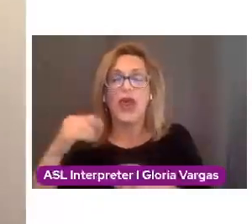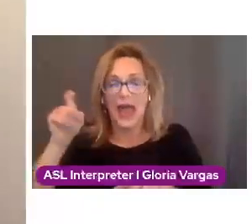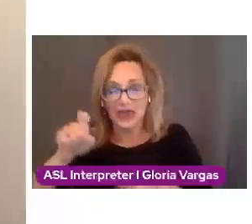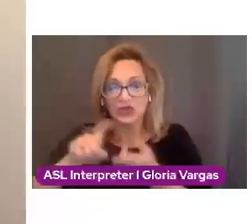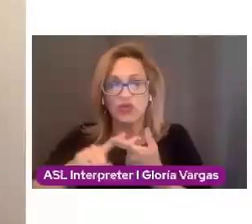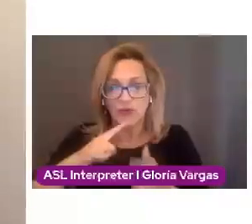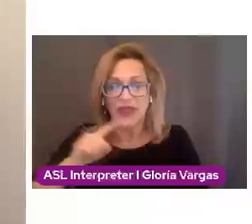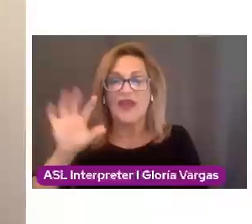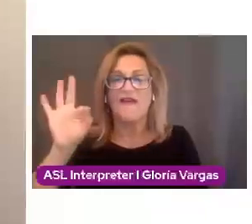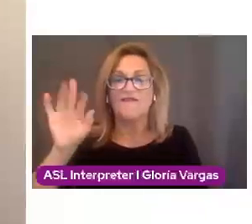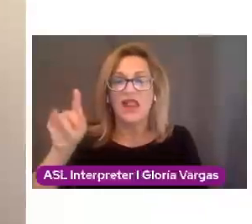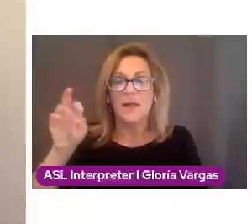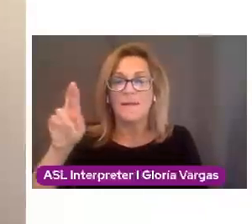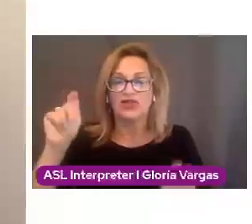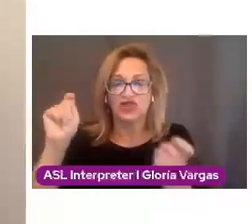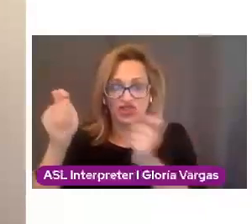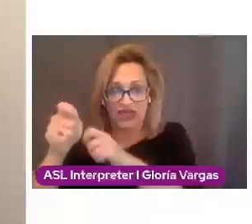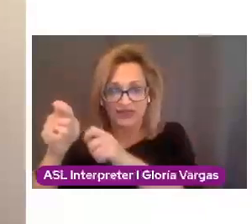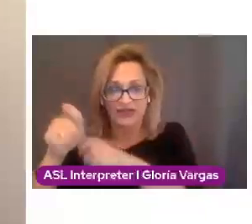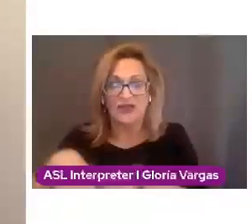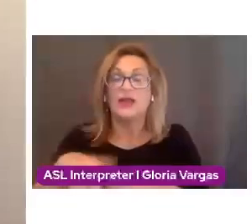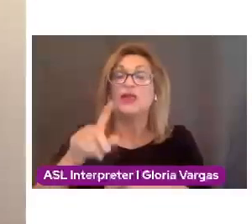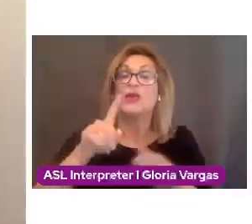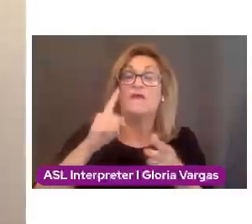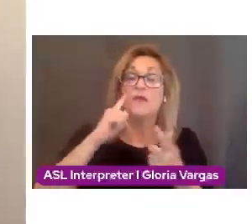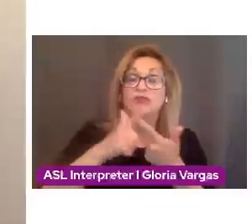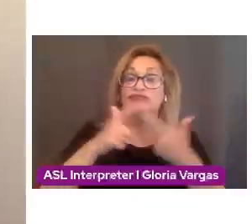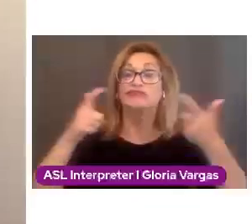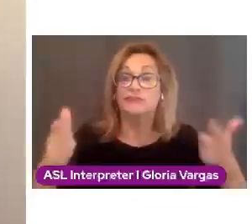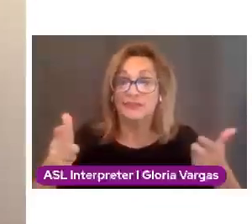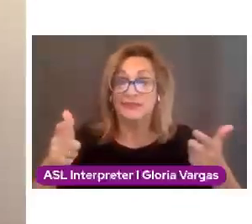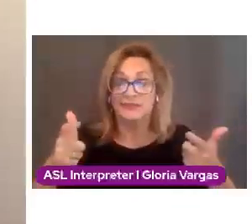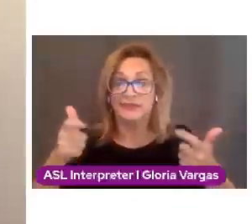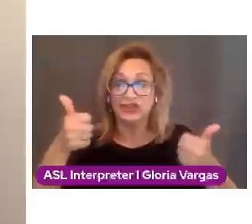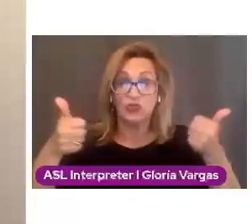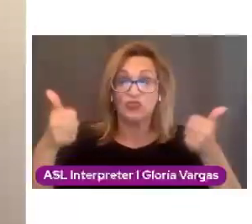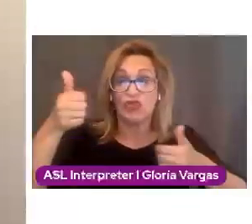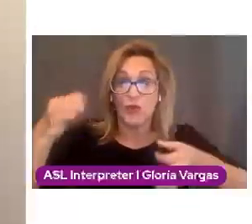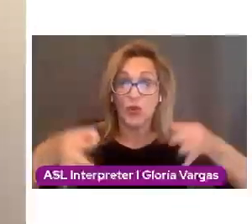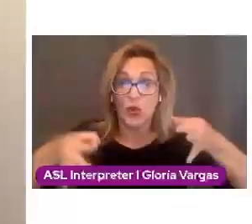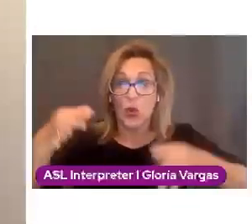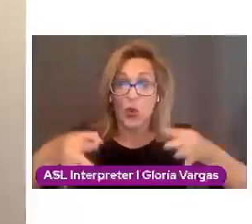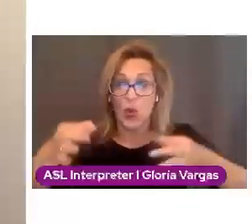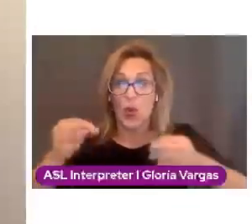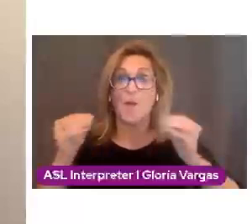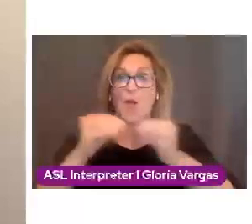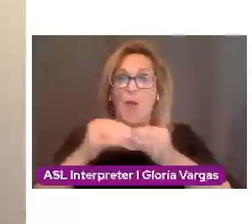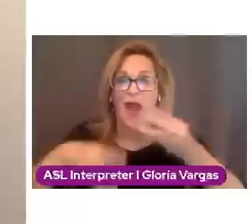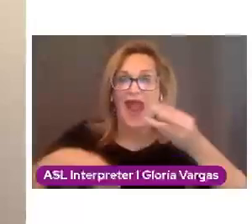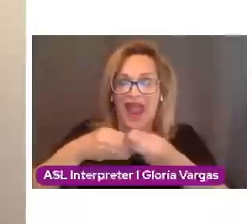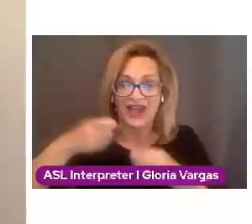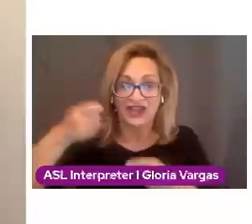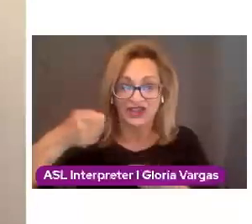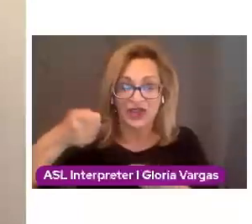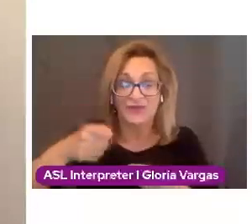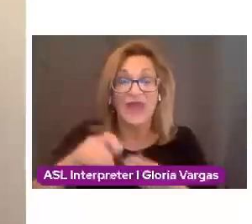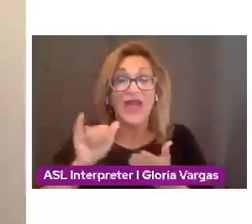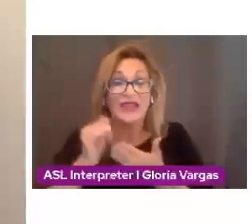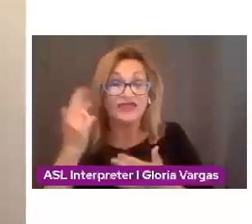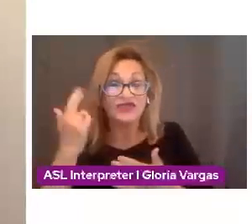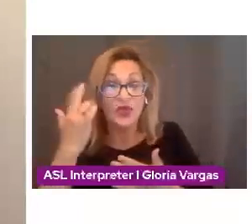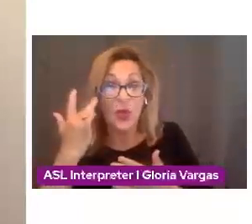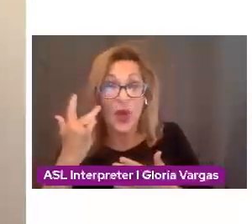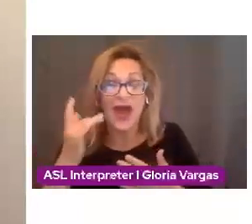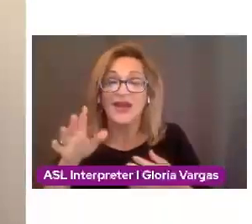successfully pursue Supreme Court expansion. And that is why, one reason why, if you care about these issues, voting